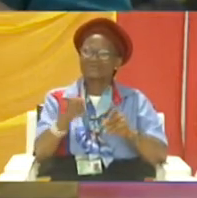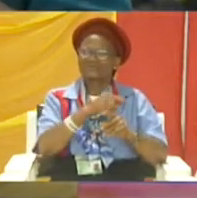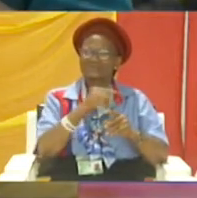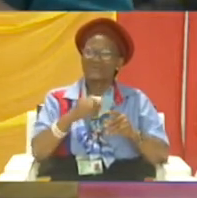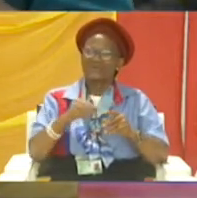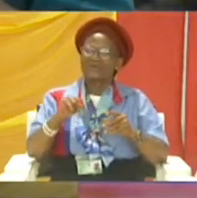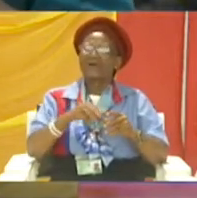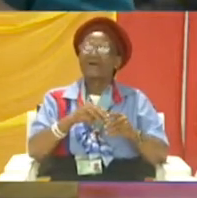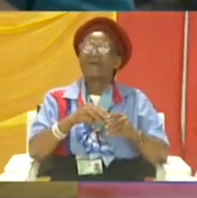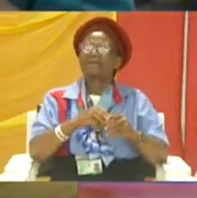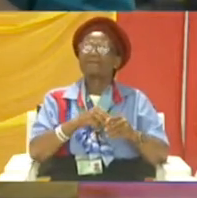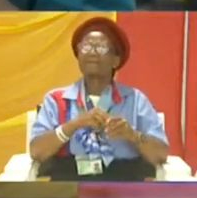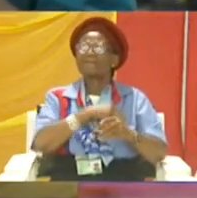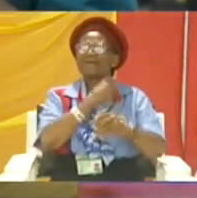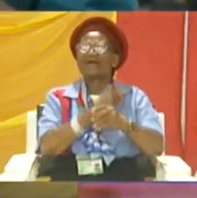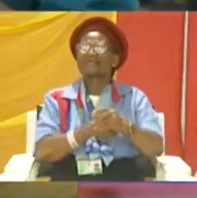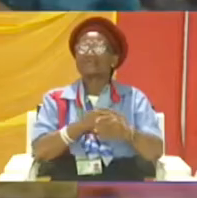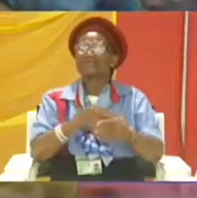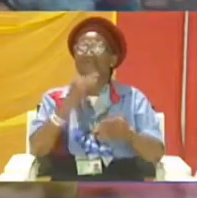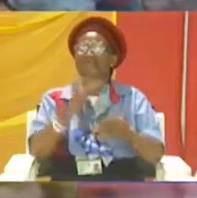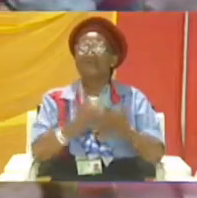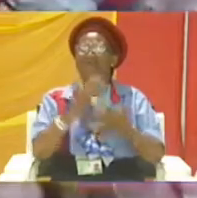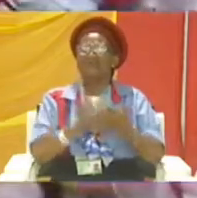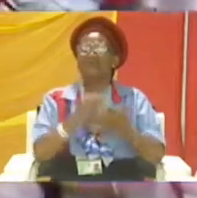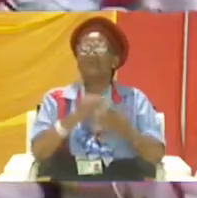mighty financial breakthrough will come.